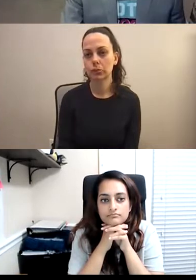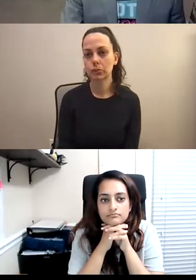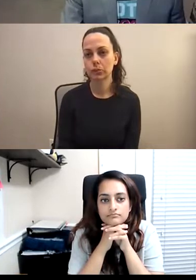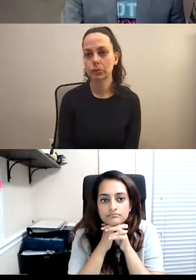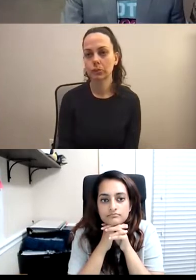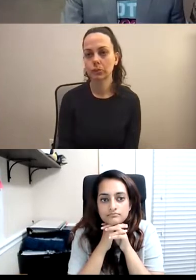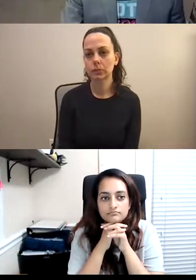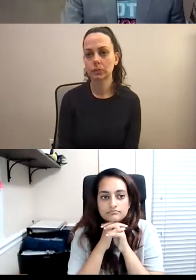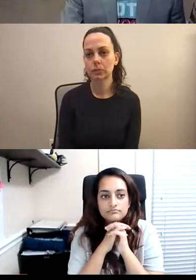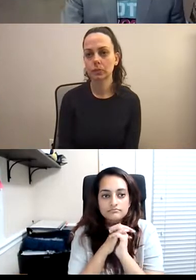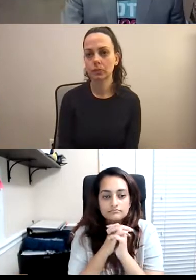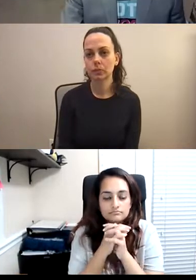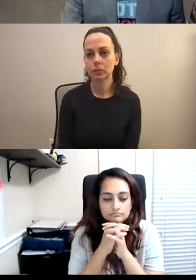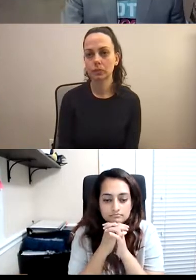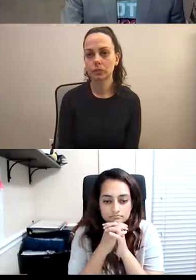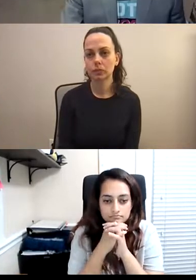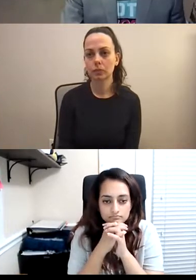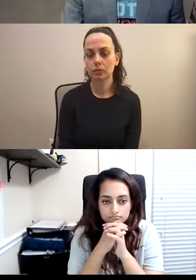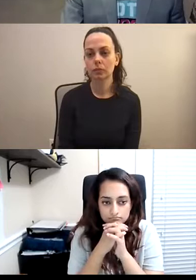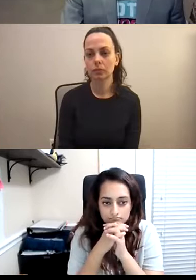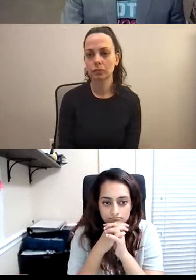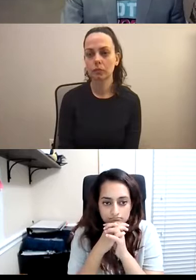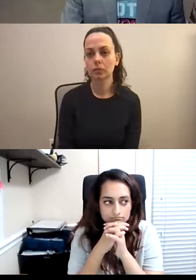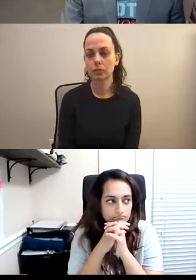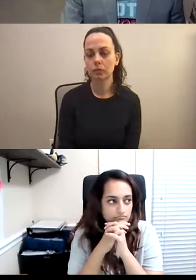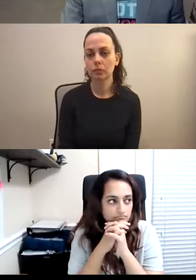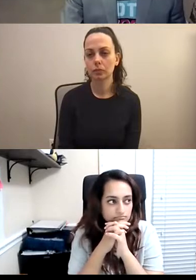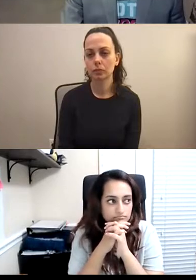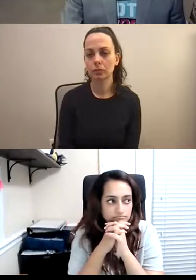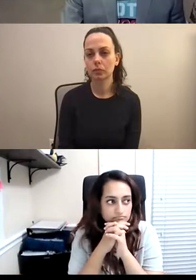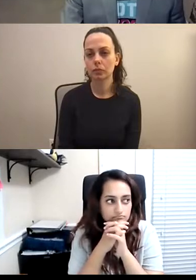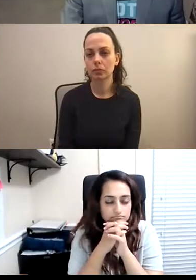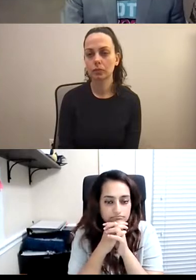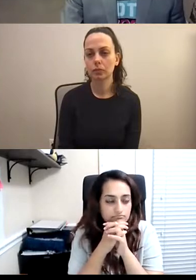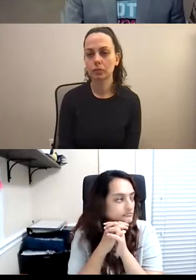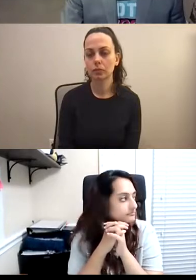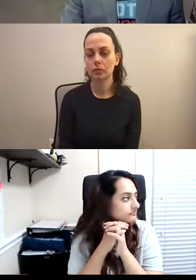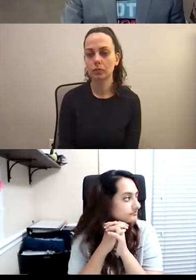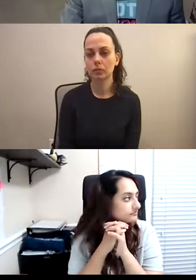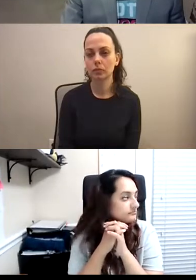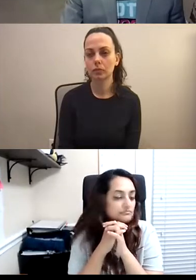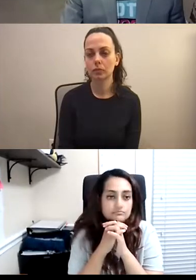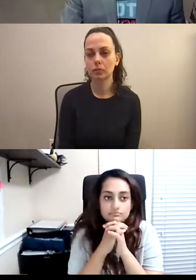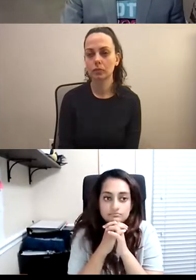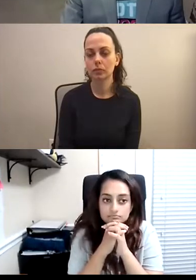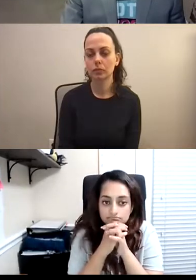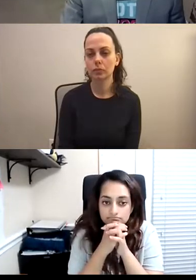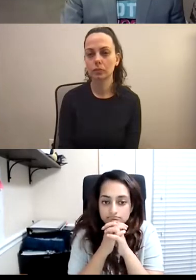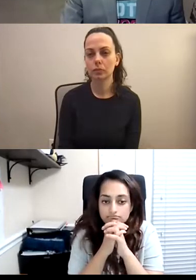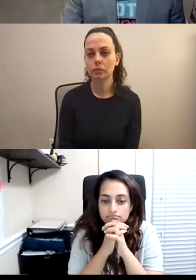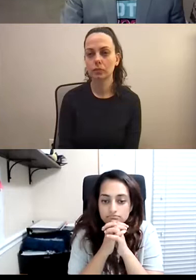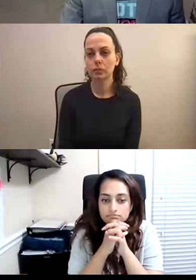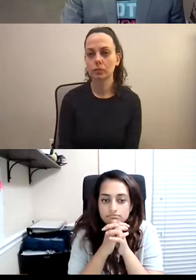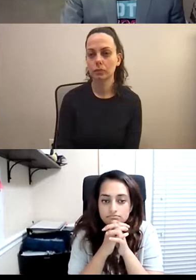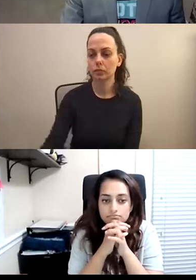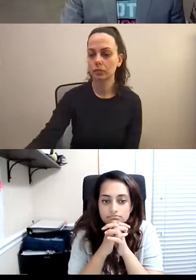you. Like, they know when you need something, they know when you've got it under control, and then